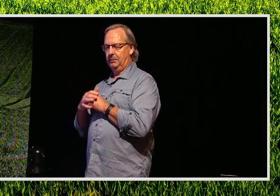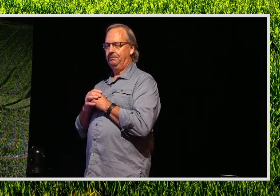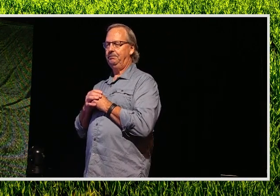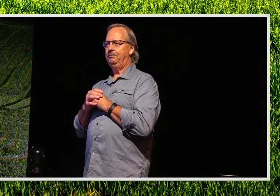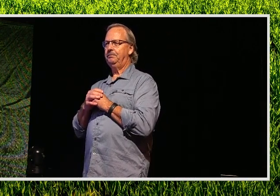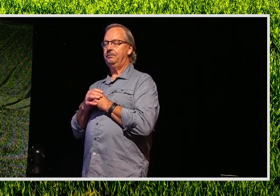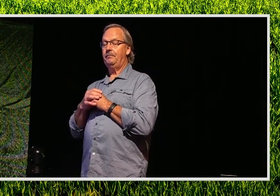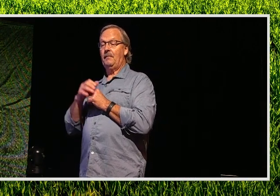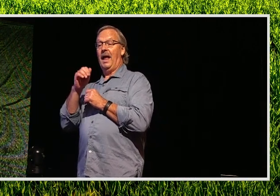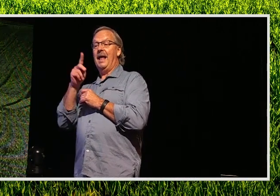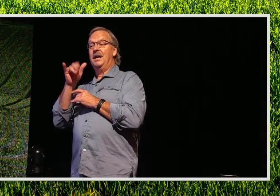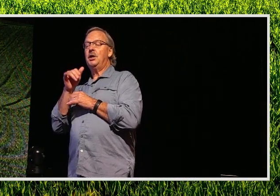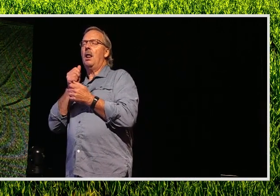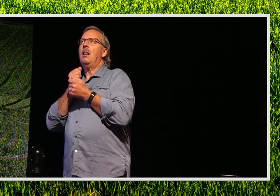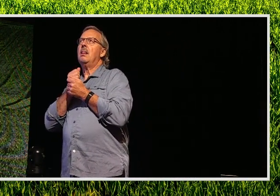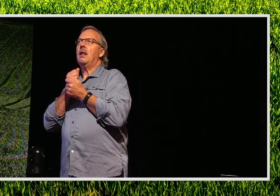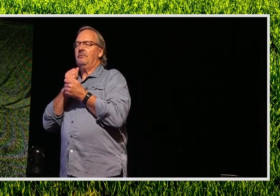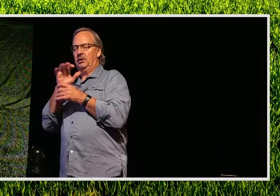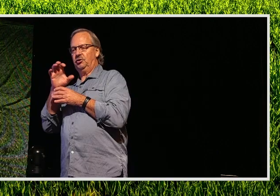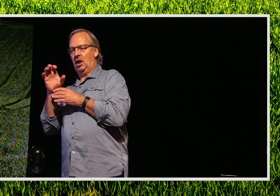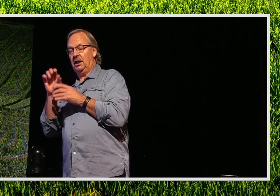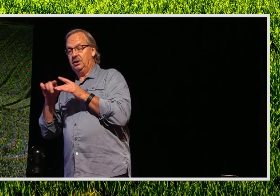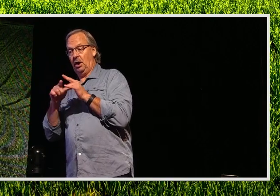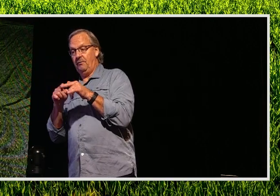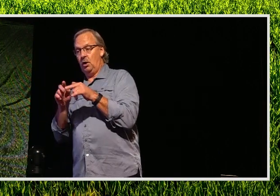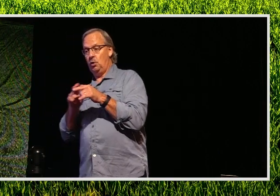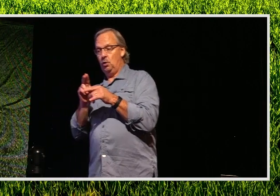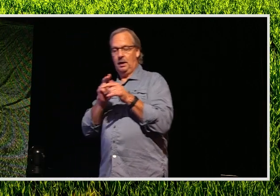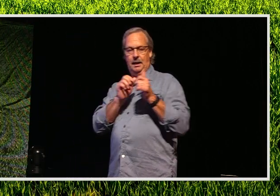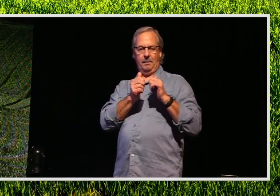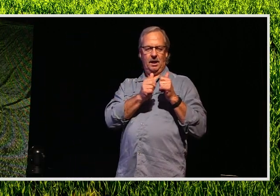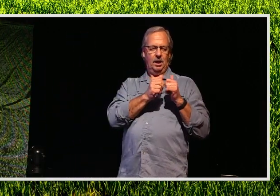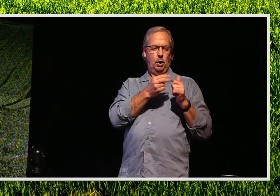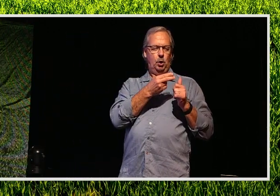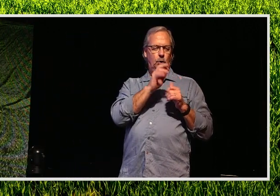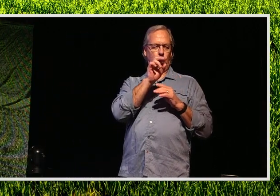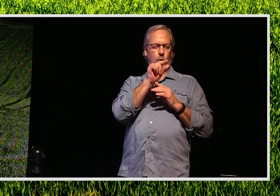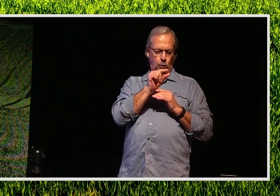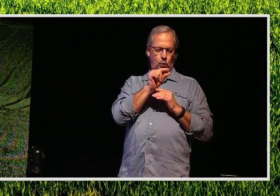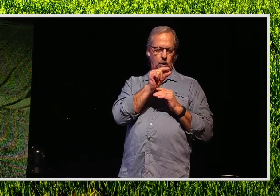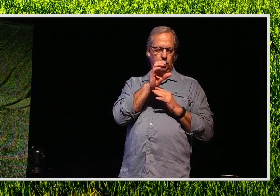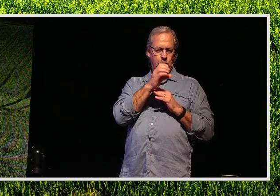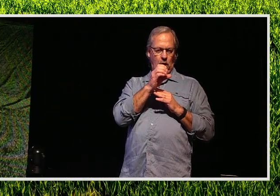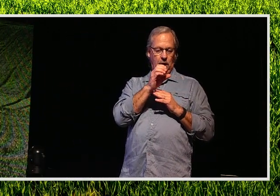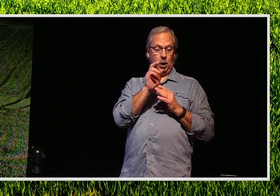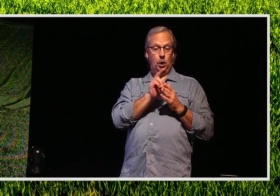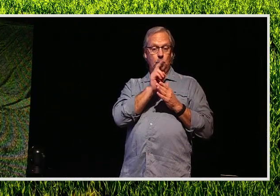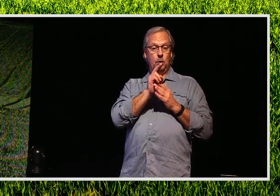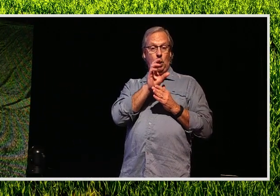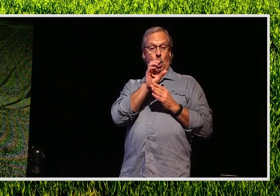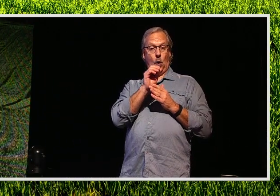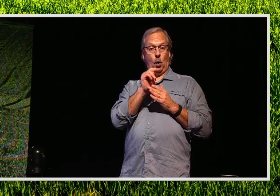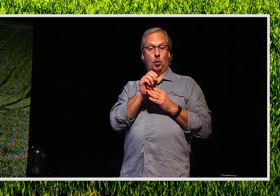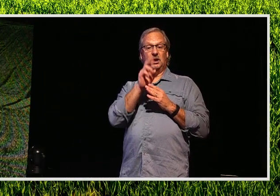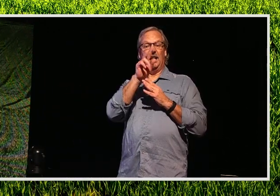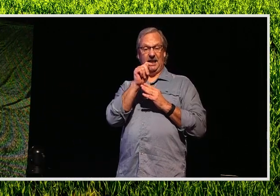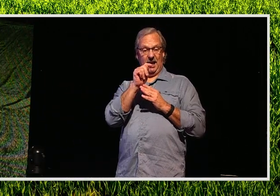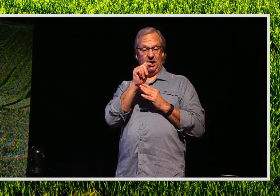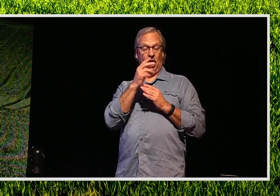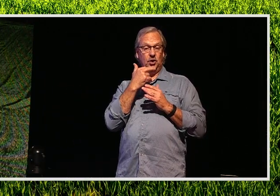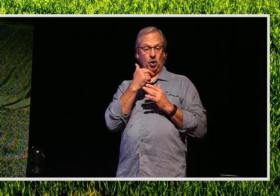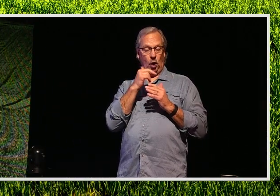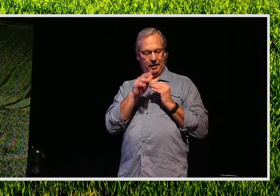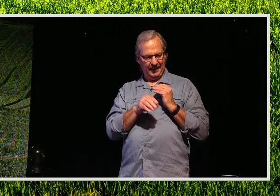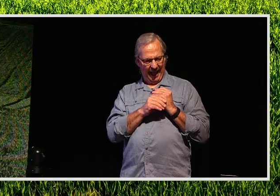Angela loves our chocolate because she started off using our competitors, like Hue Chocolate, who uses coconut sugar, which is actually added sugar. And